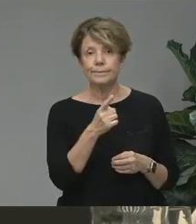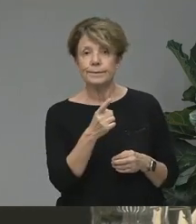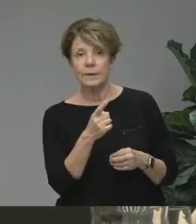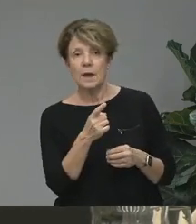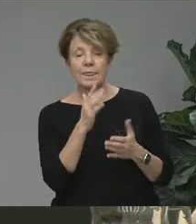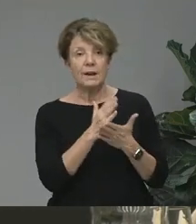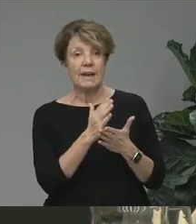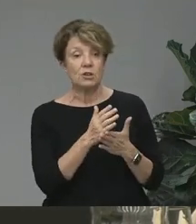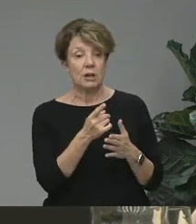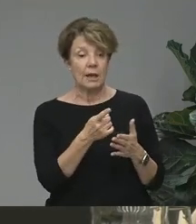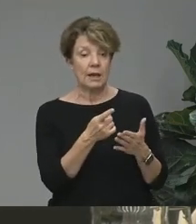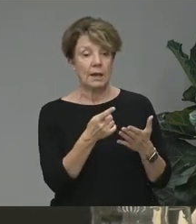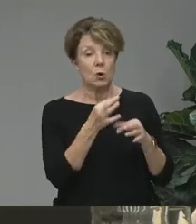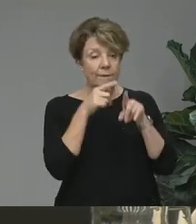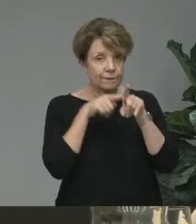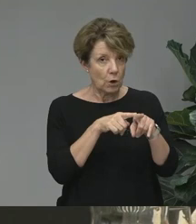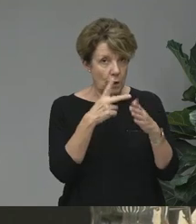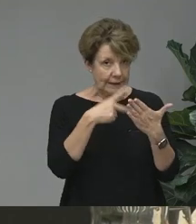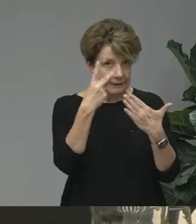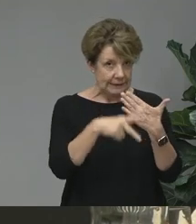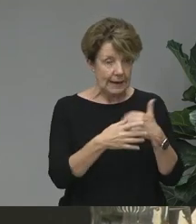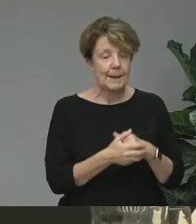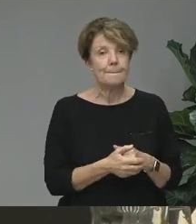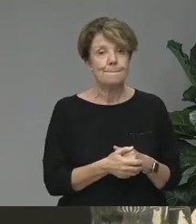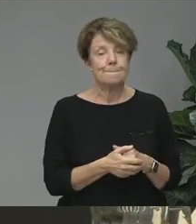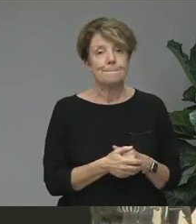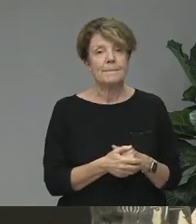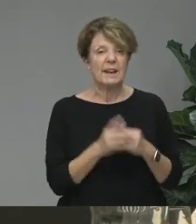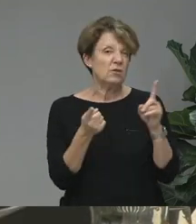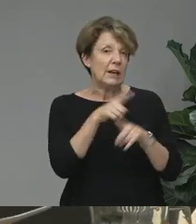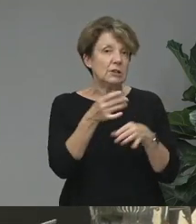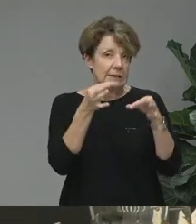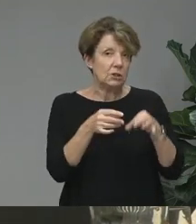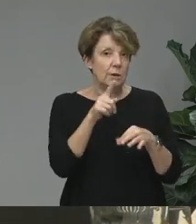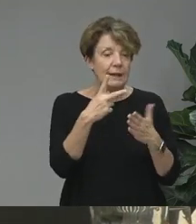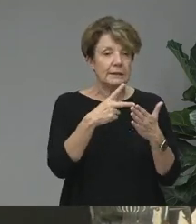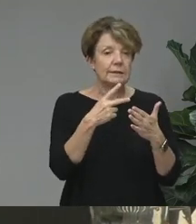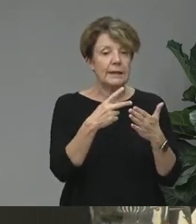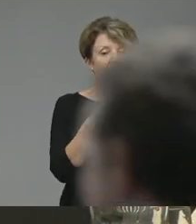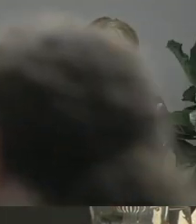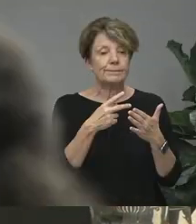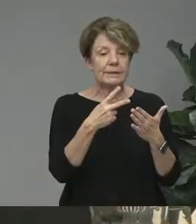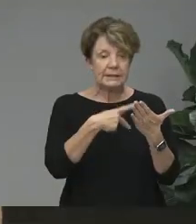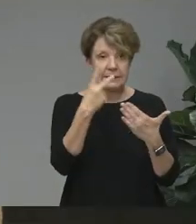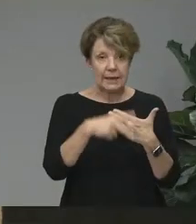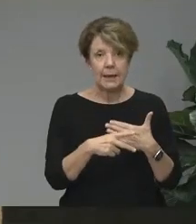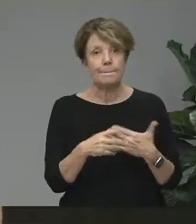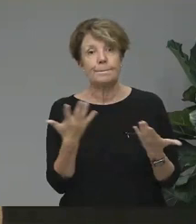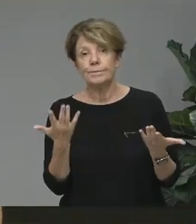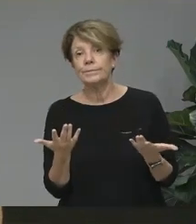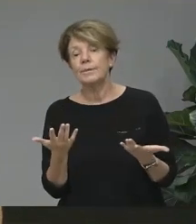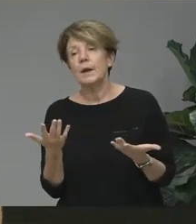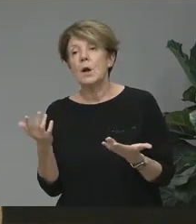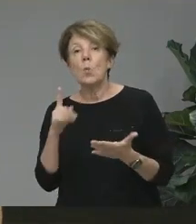scheme. What do you think would have occurred if there had been a Human Rights Act? I'm afraid nothing would